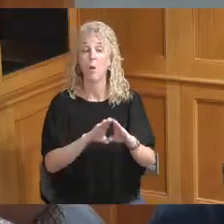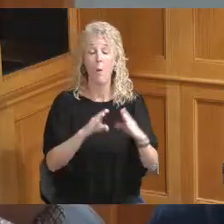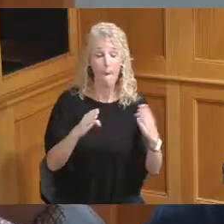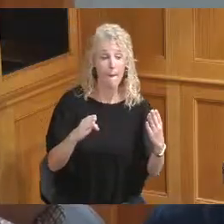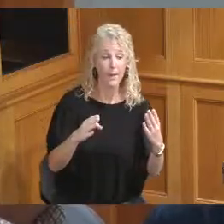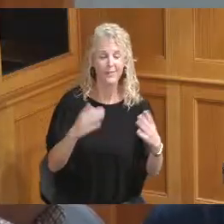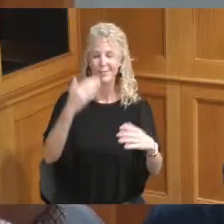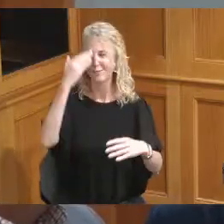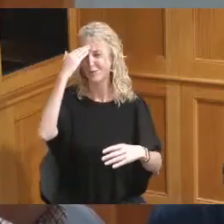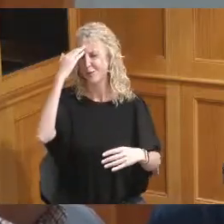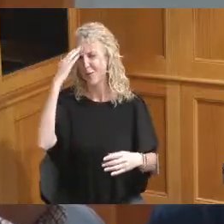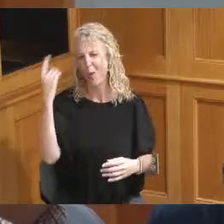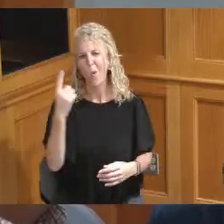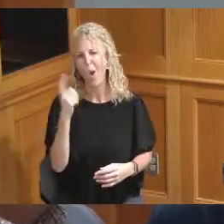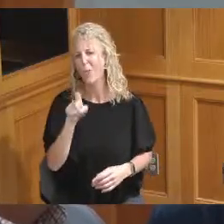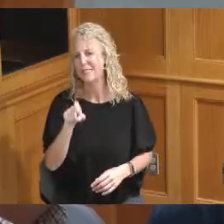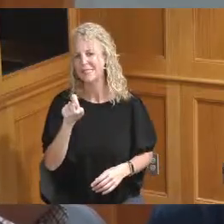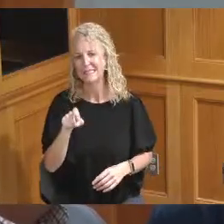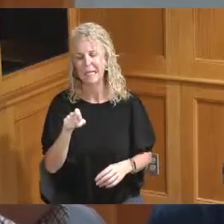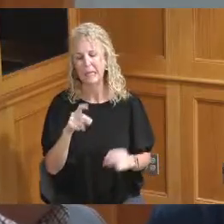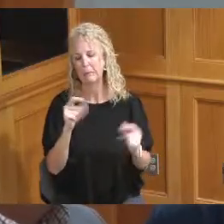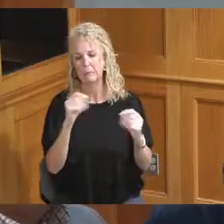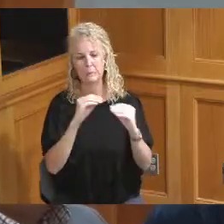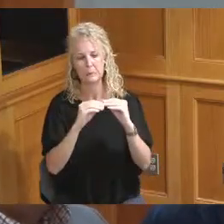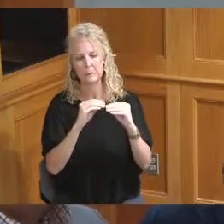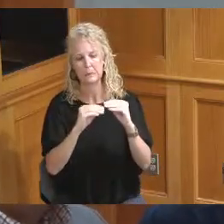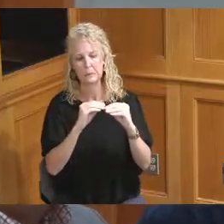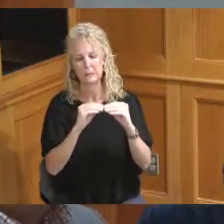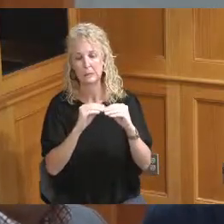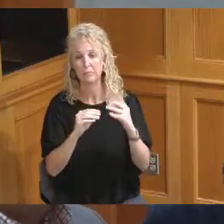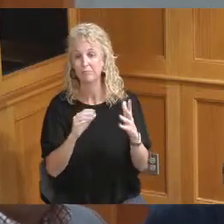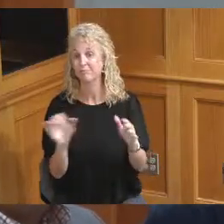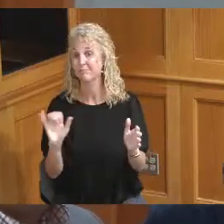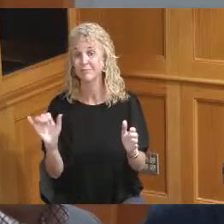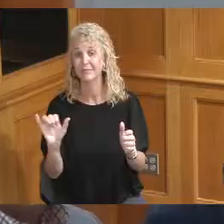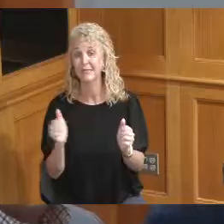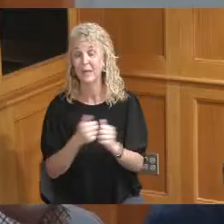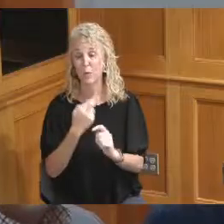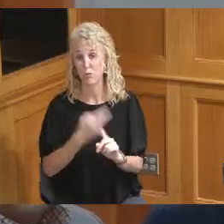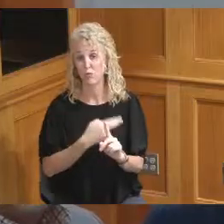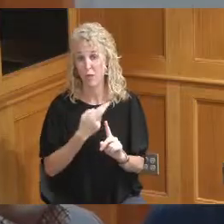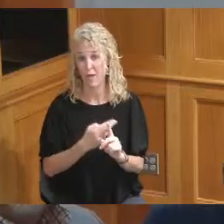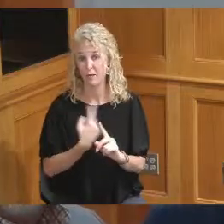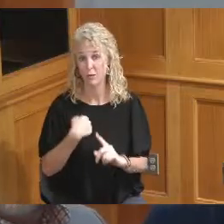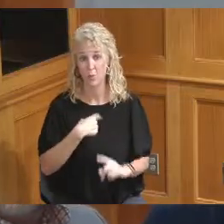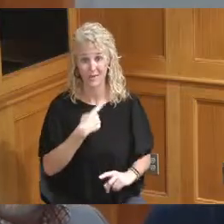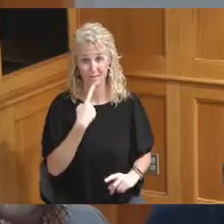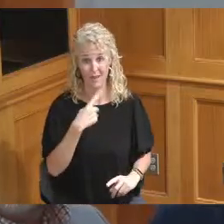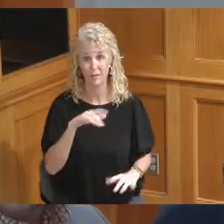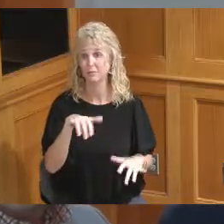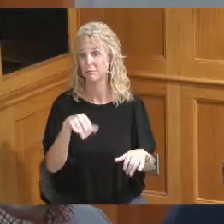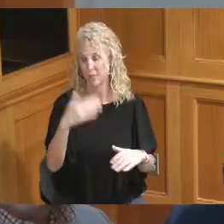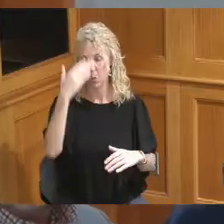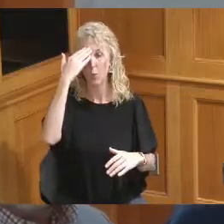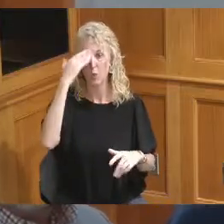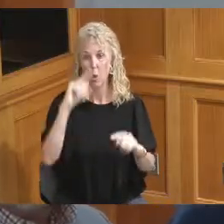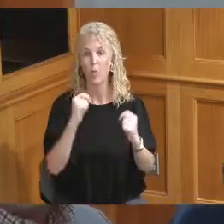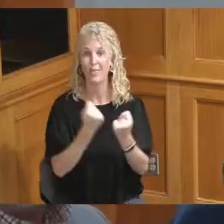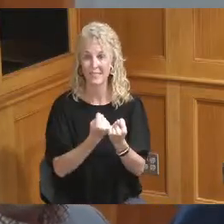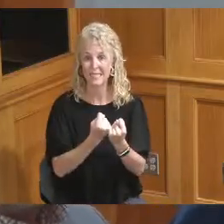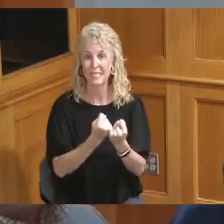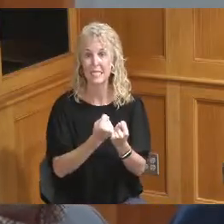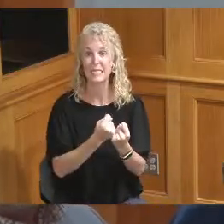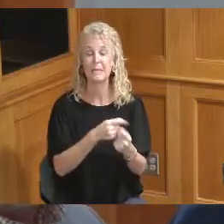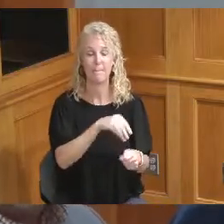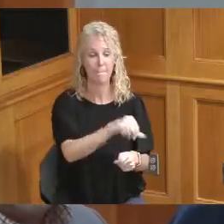There are always going to be things that need to be attended to. Same thing for the rent. The team is going to be spending a lot of money in the building.